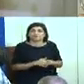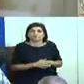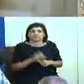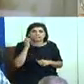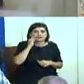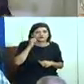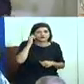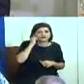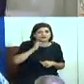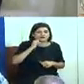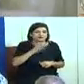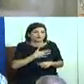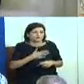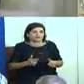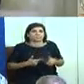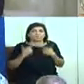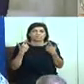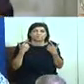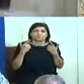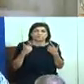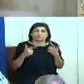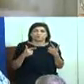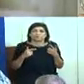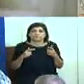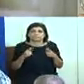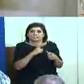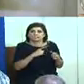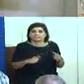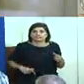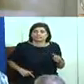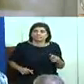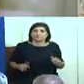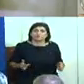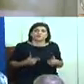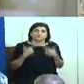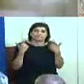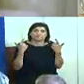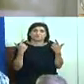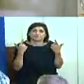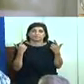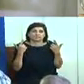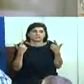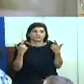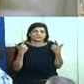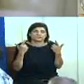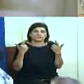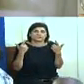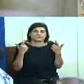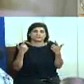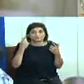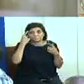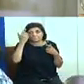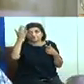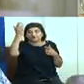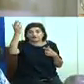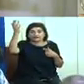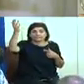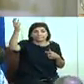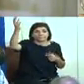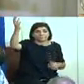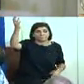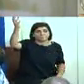Lord, every day of my life, Lord, I live it with you.